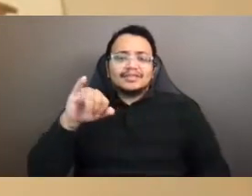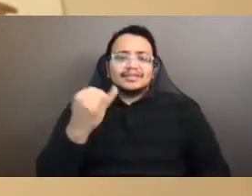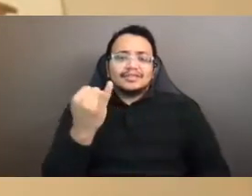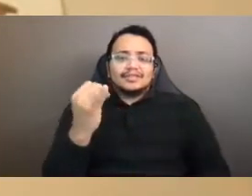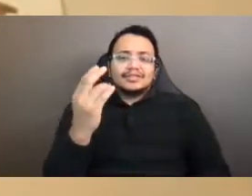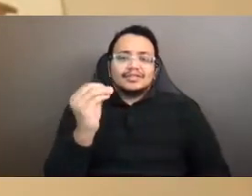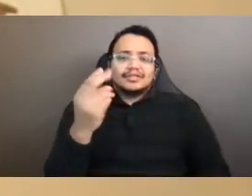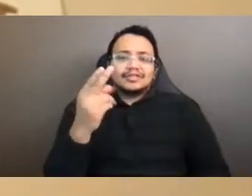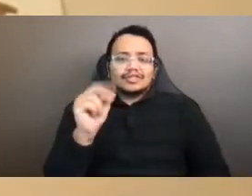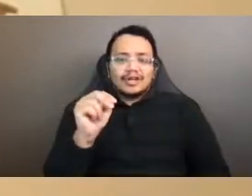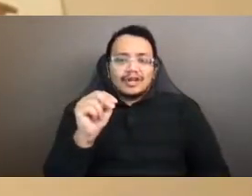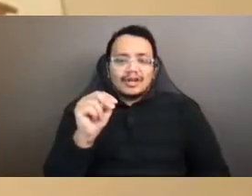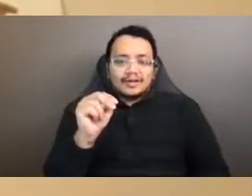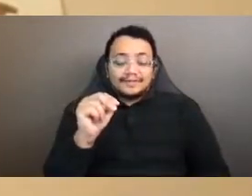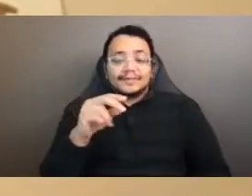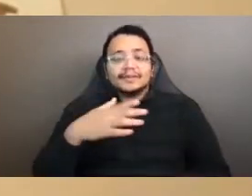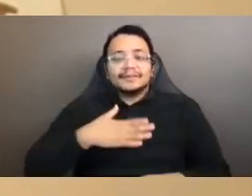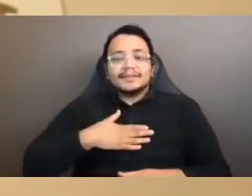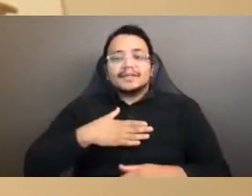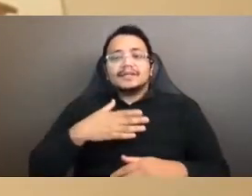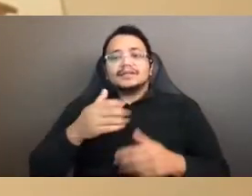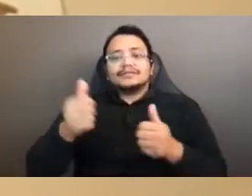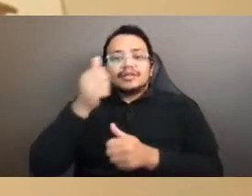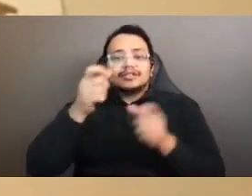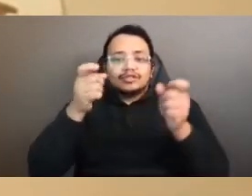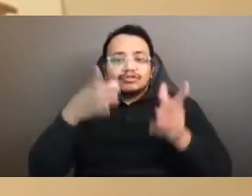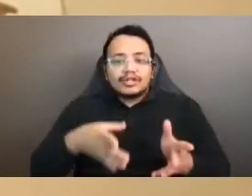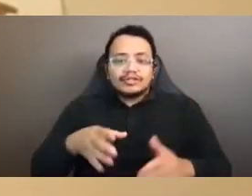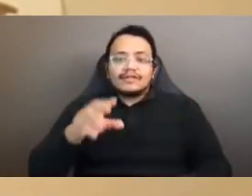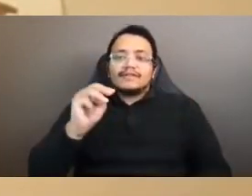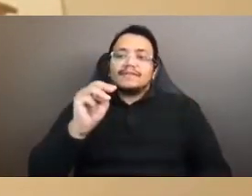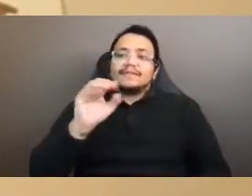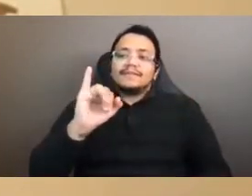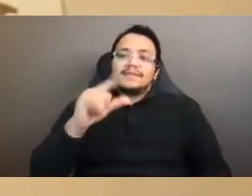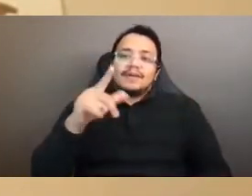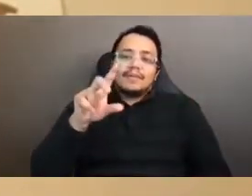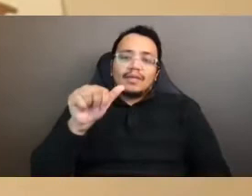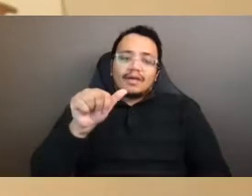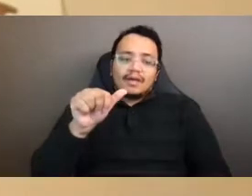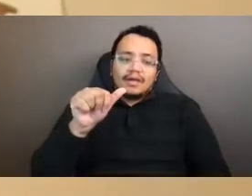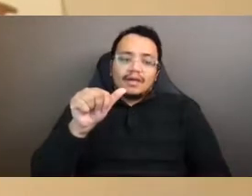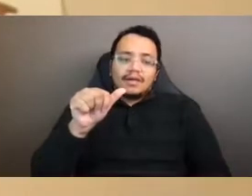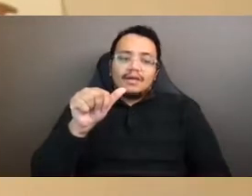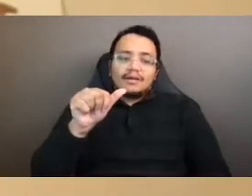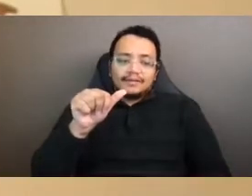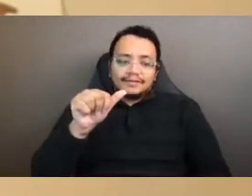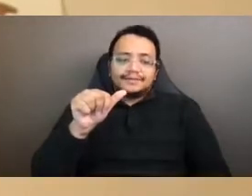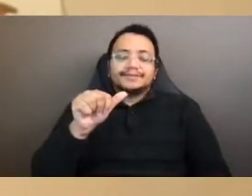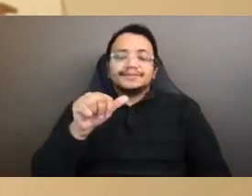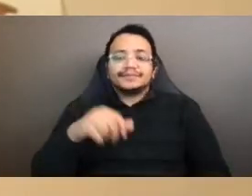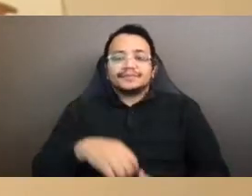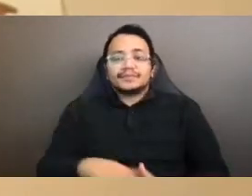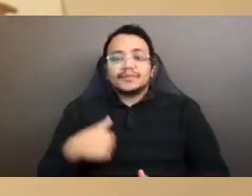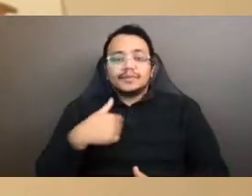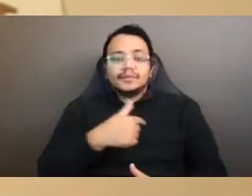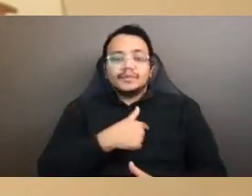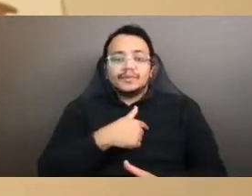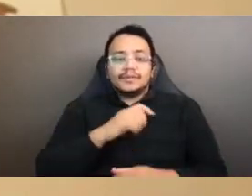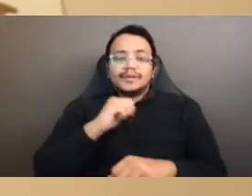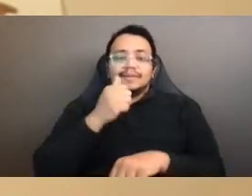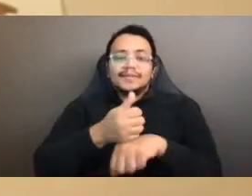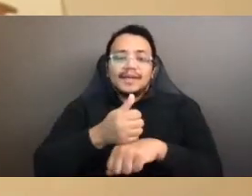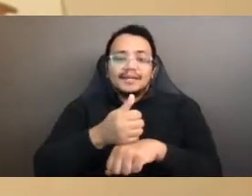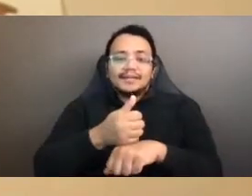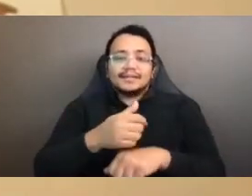MILPA. MILPA stands for Motivating Individual Leadership for Public Advancement. We're a community-based organization located in Salinas,